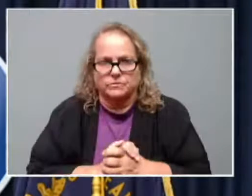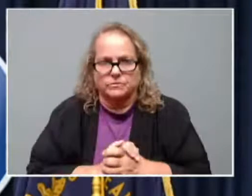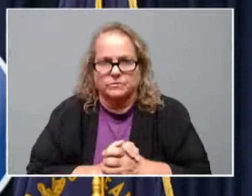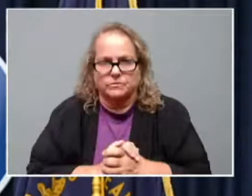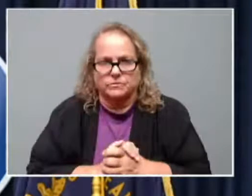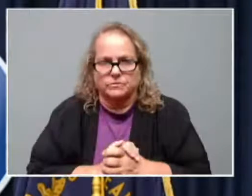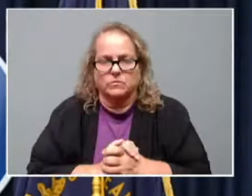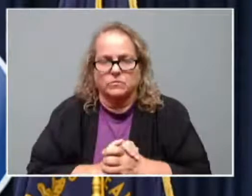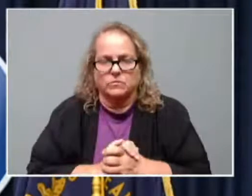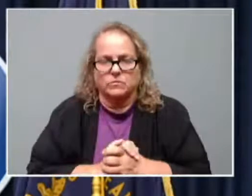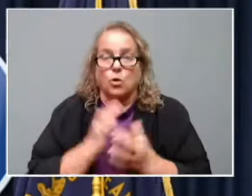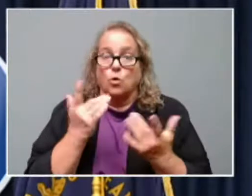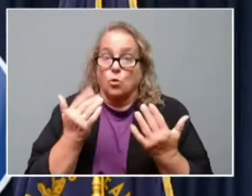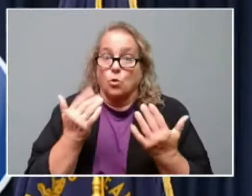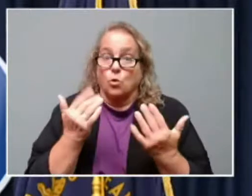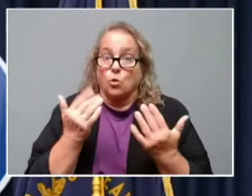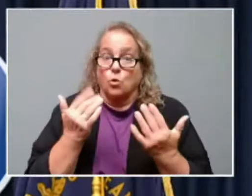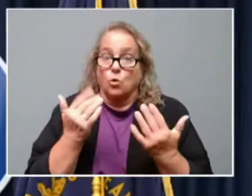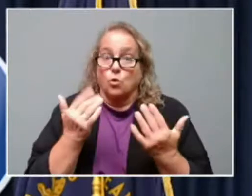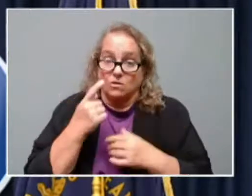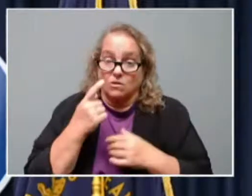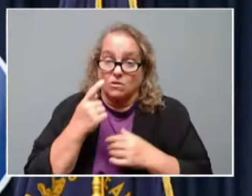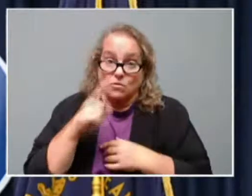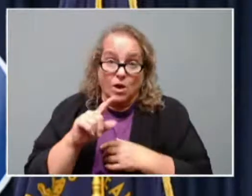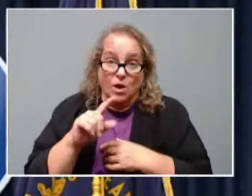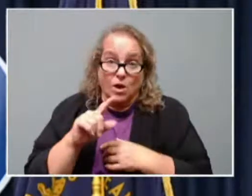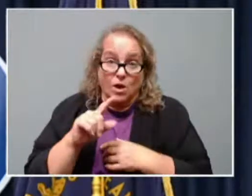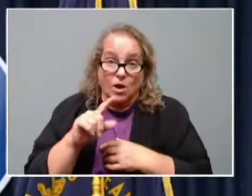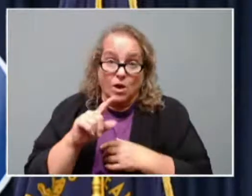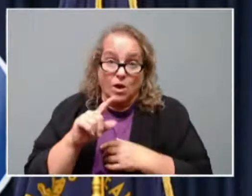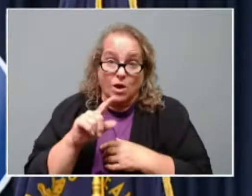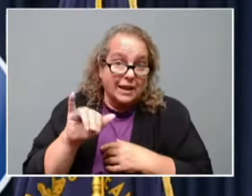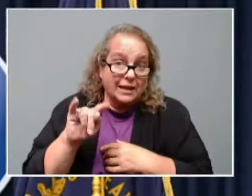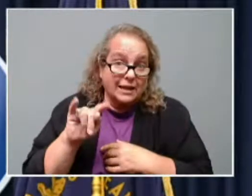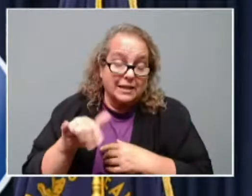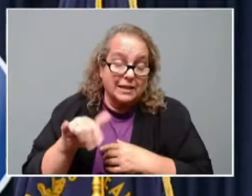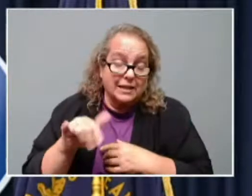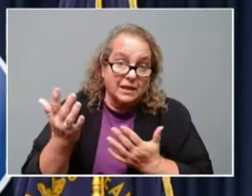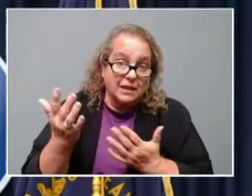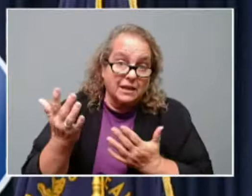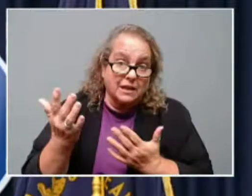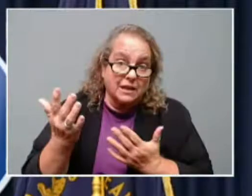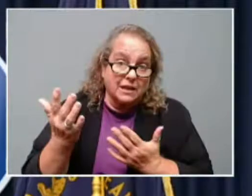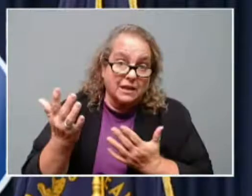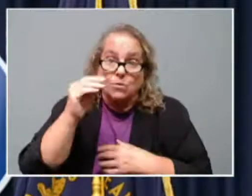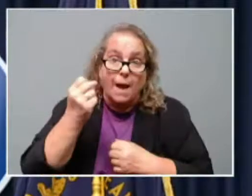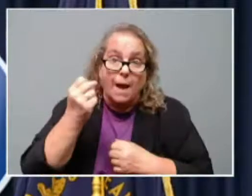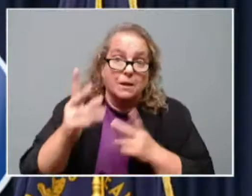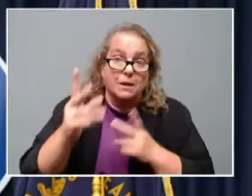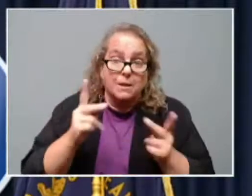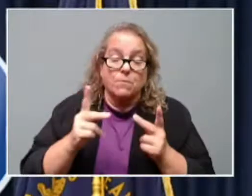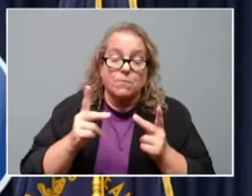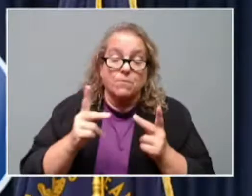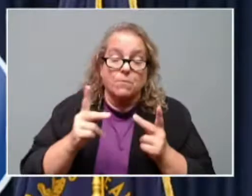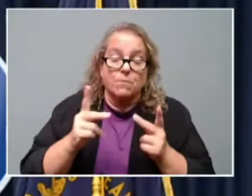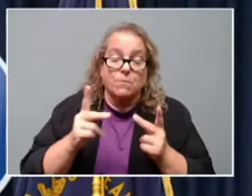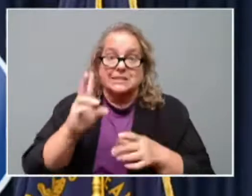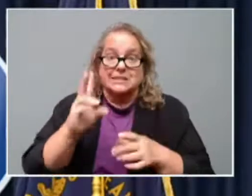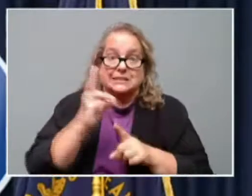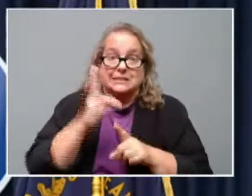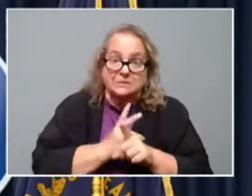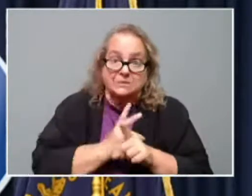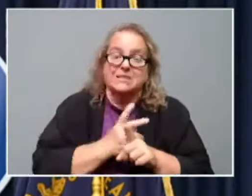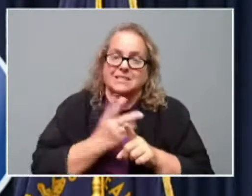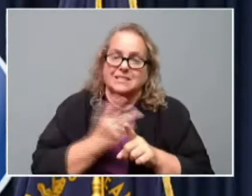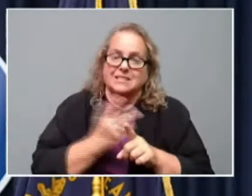Waning immunity. When we look back, I think we'll have more cases and the Delta variant, and it's 2 things, right?